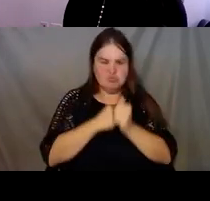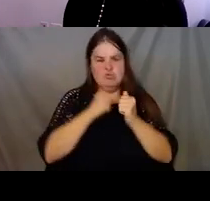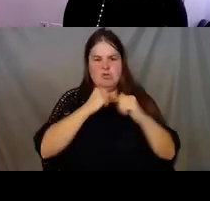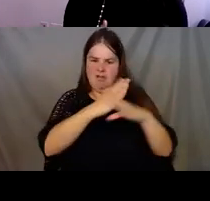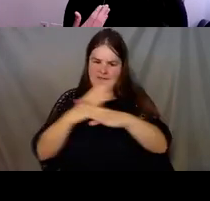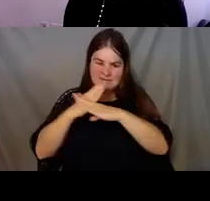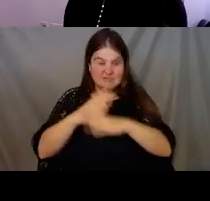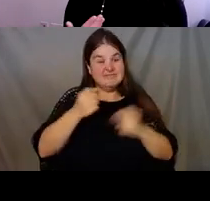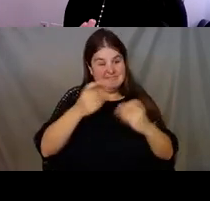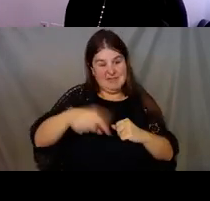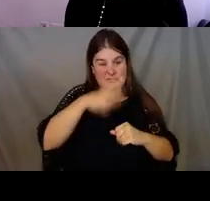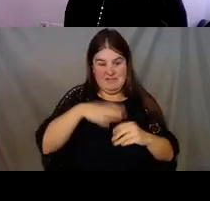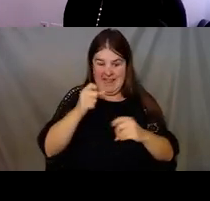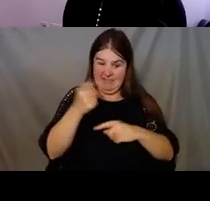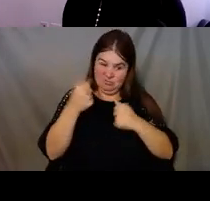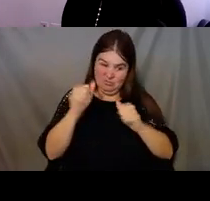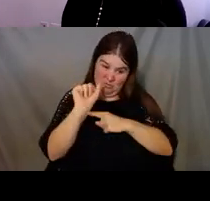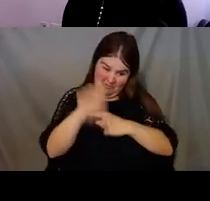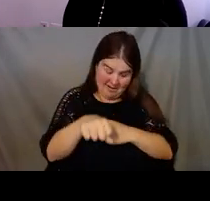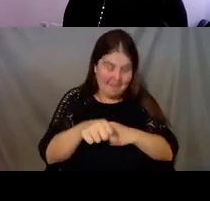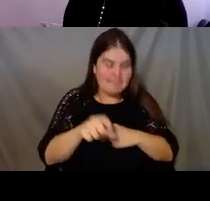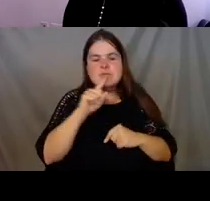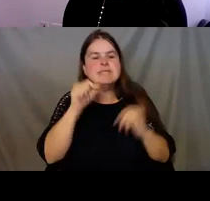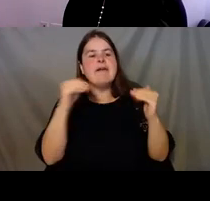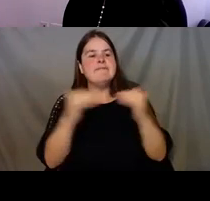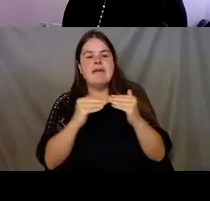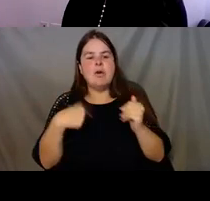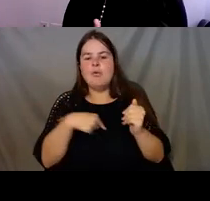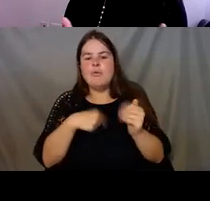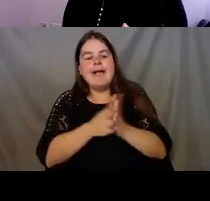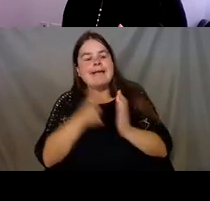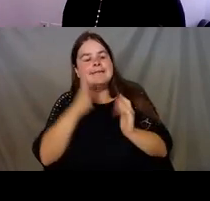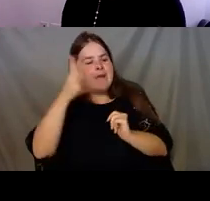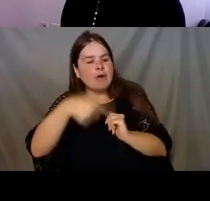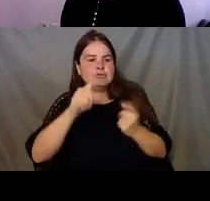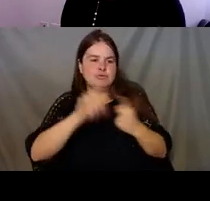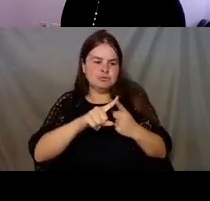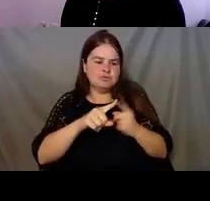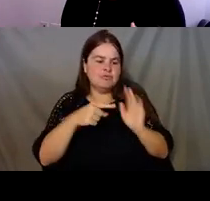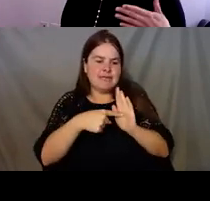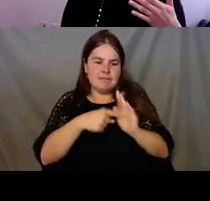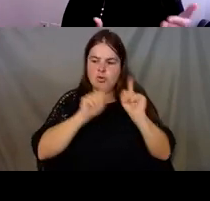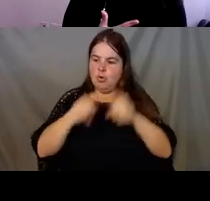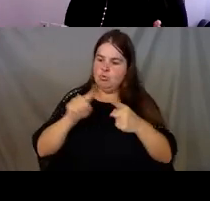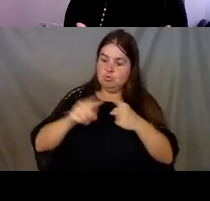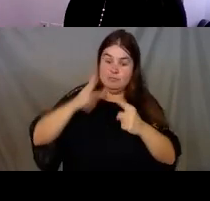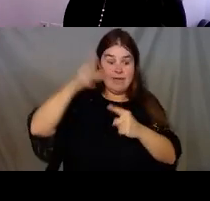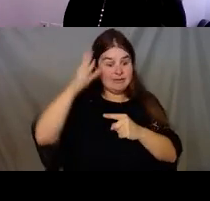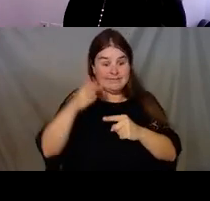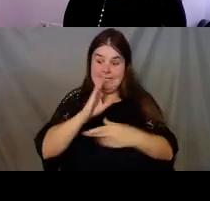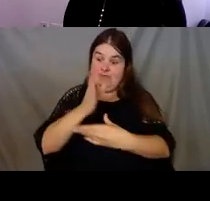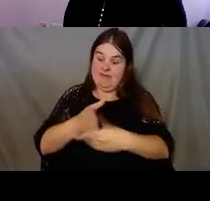overcome, because it's not entirely fair that we ask parents to, attend a parenting intervention to improve